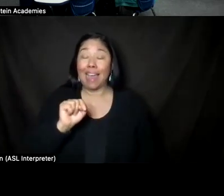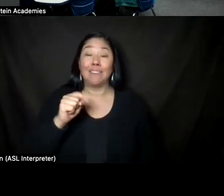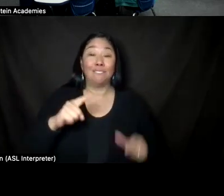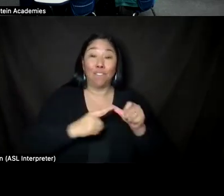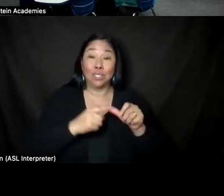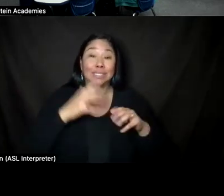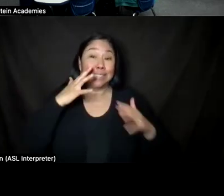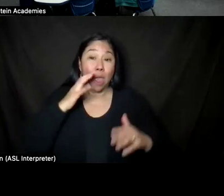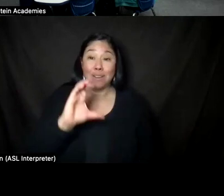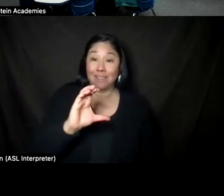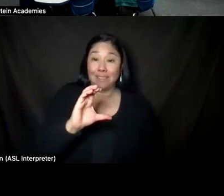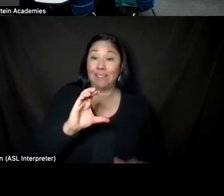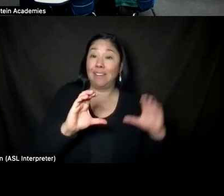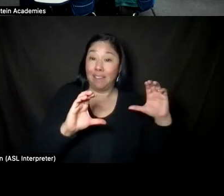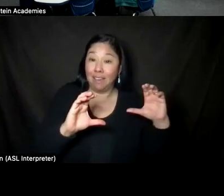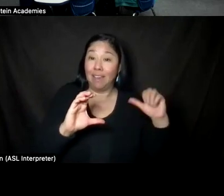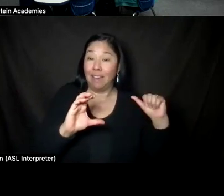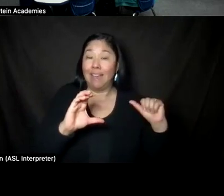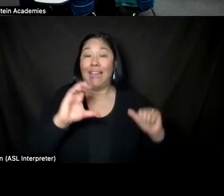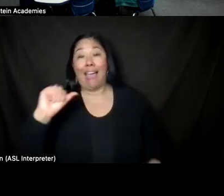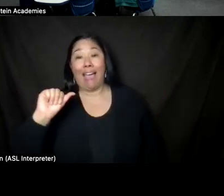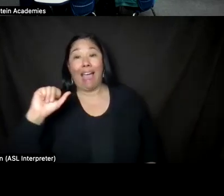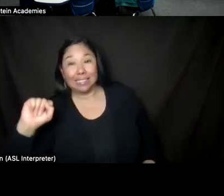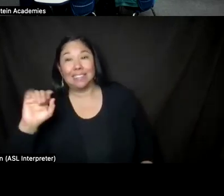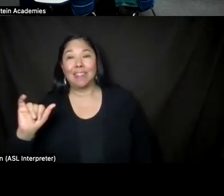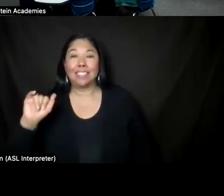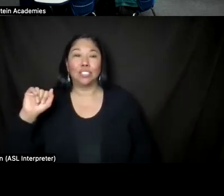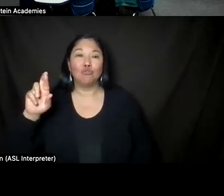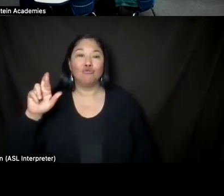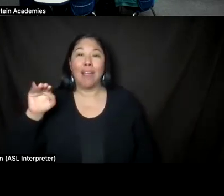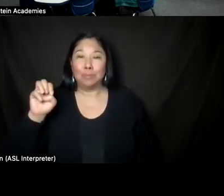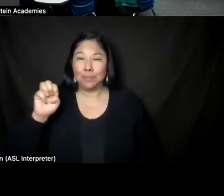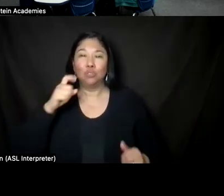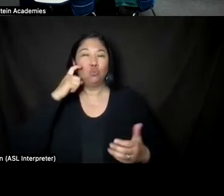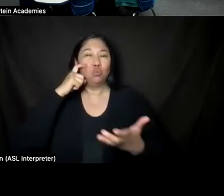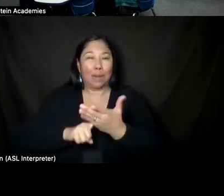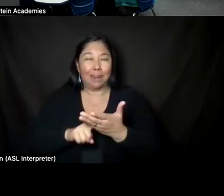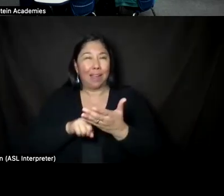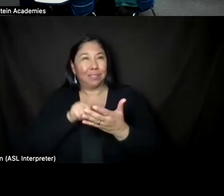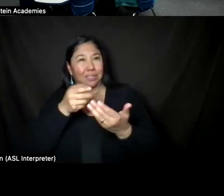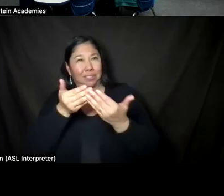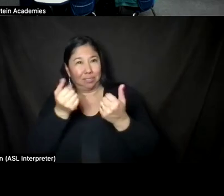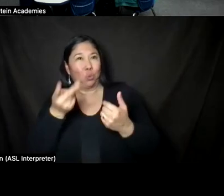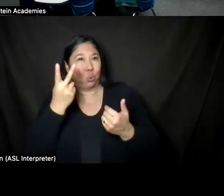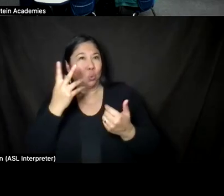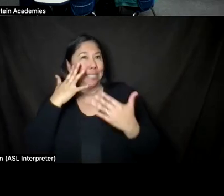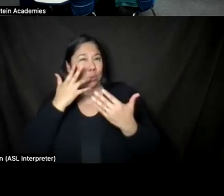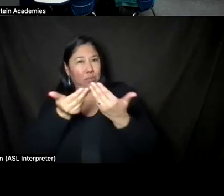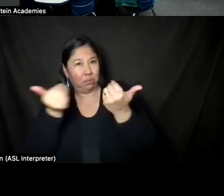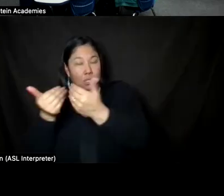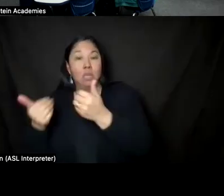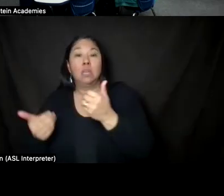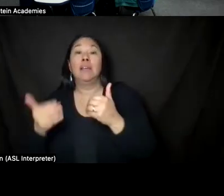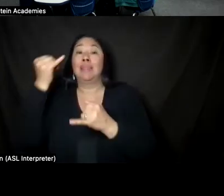the onset, and at would be the rhyme. So being able to recognize those 2. And then the very most complex one is